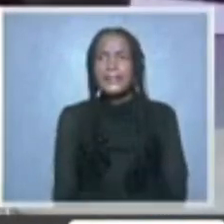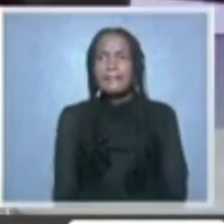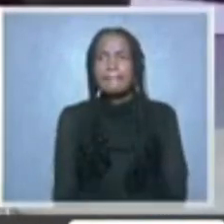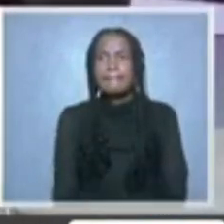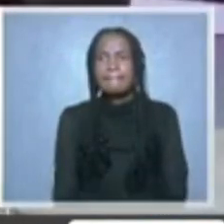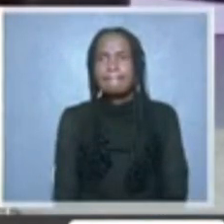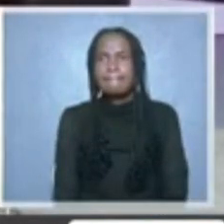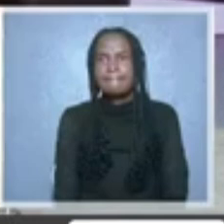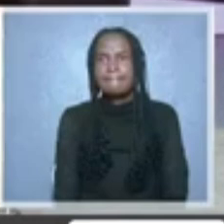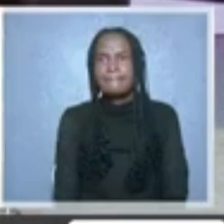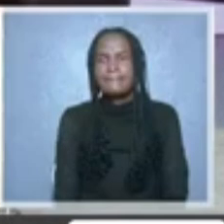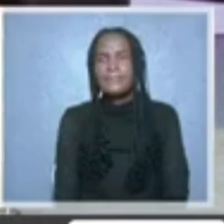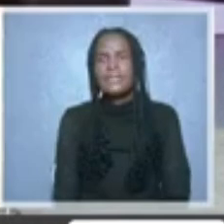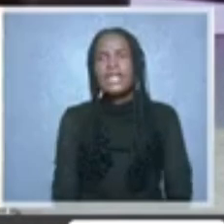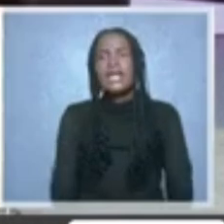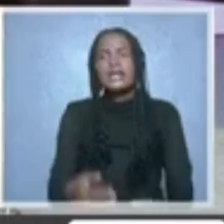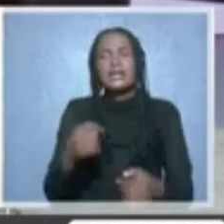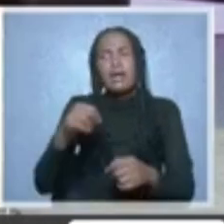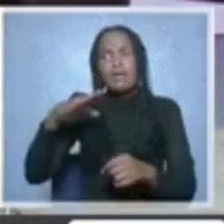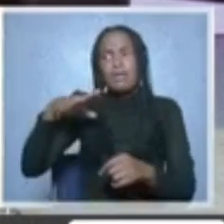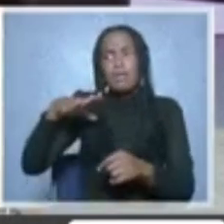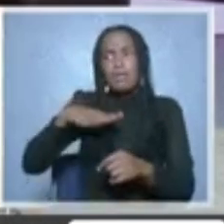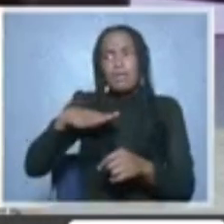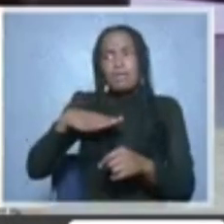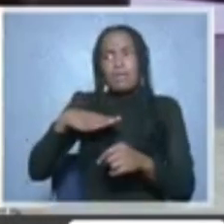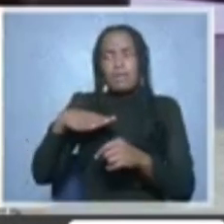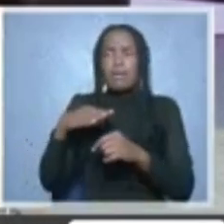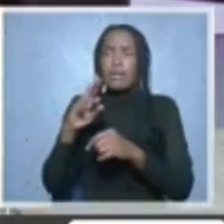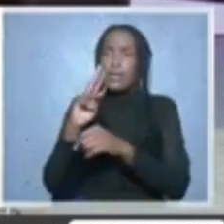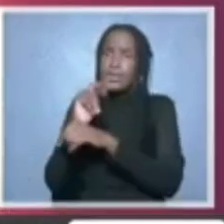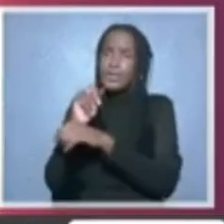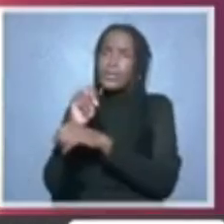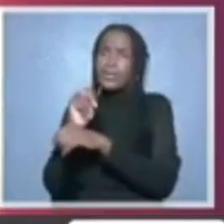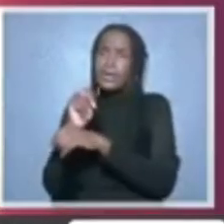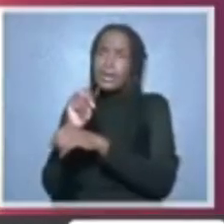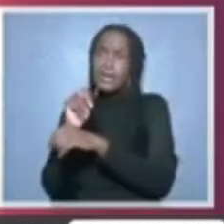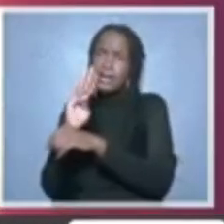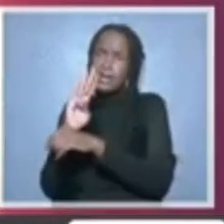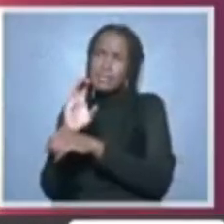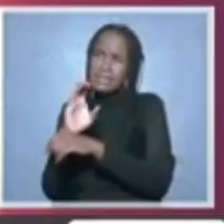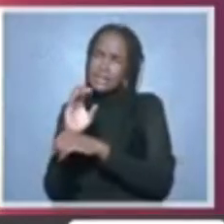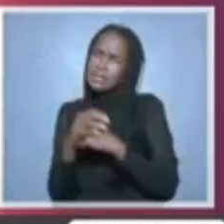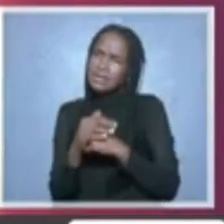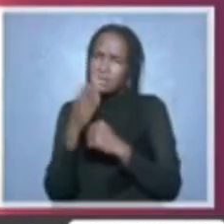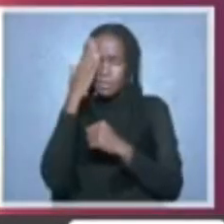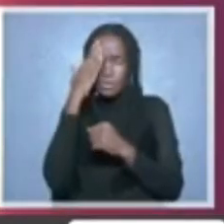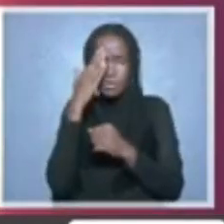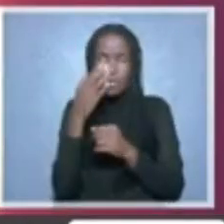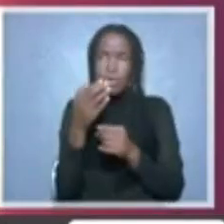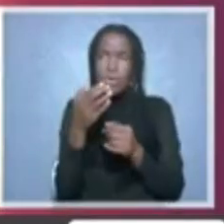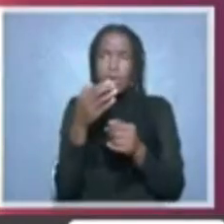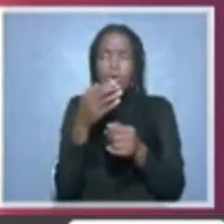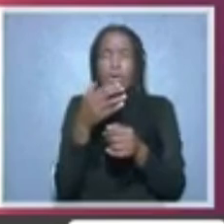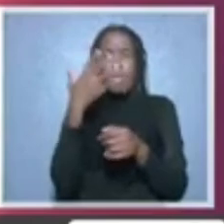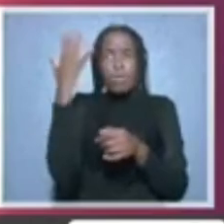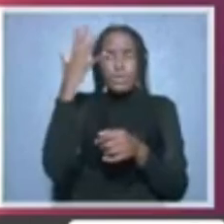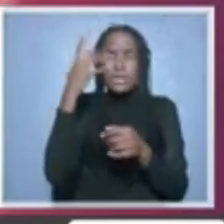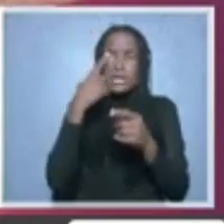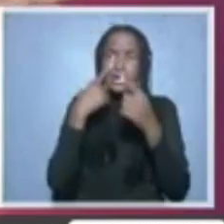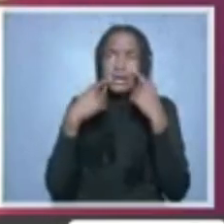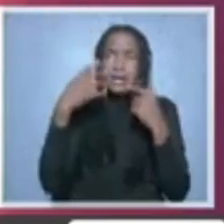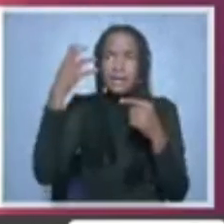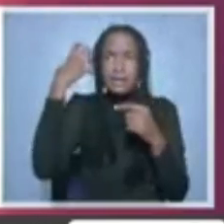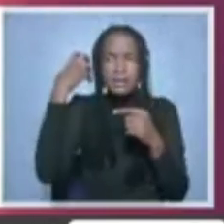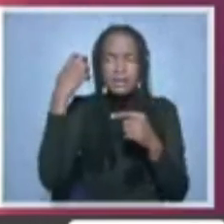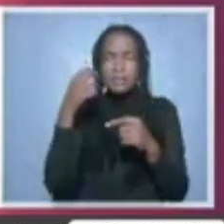scale obviously requires a collective, national effort. What message do you have, for Namibians as they